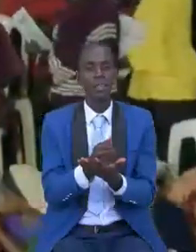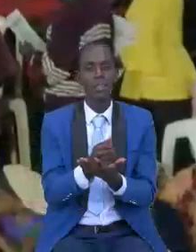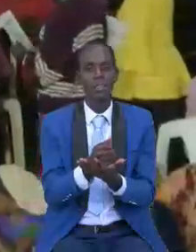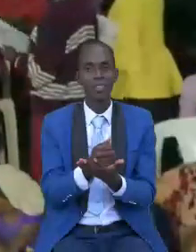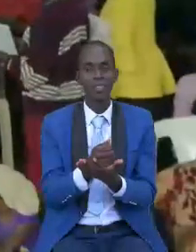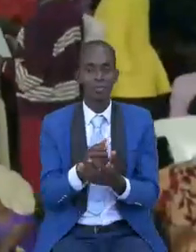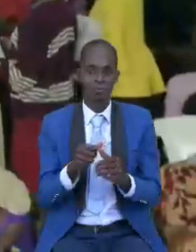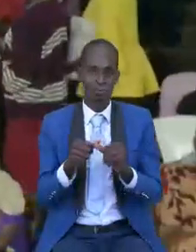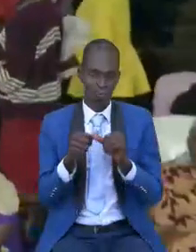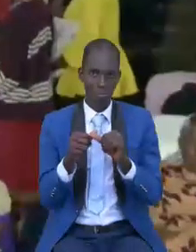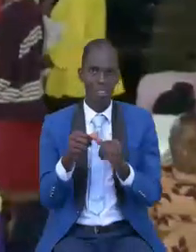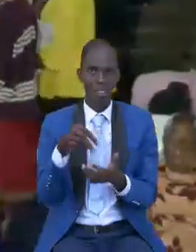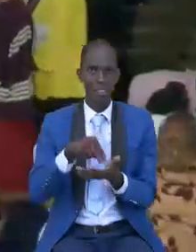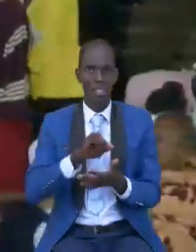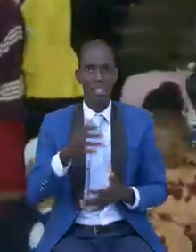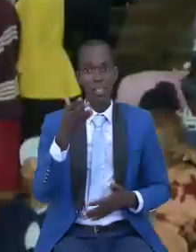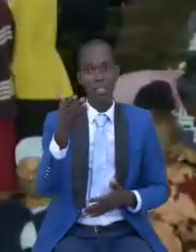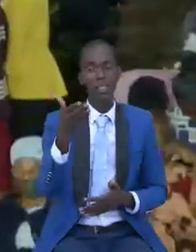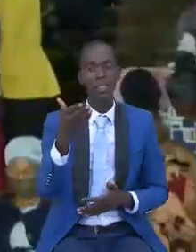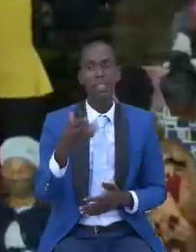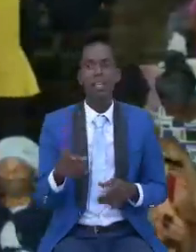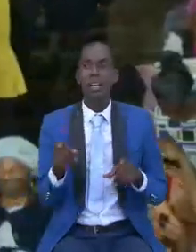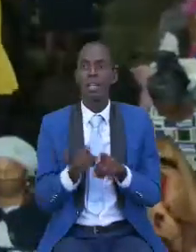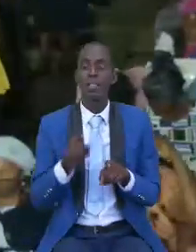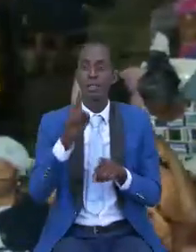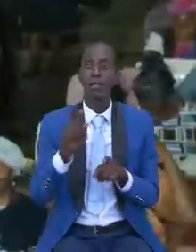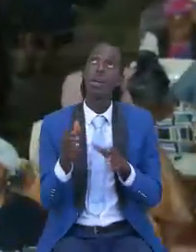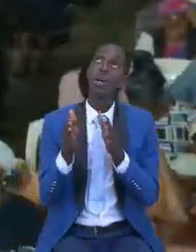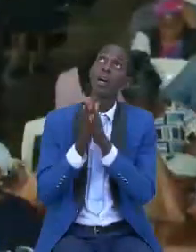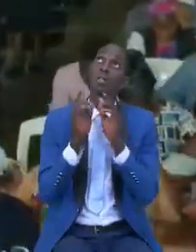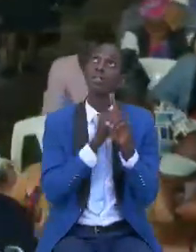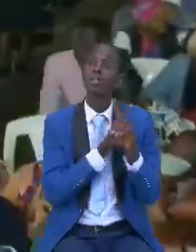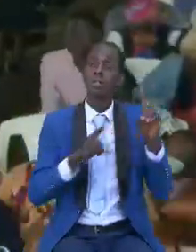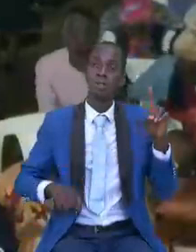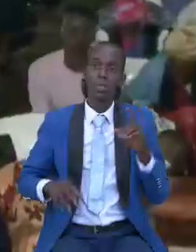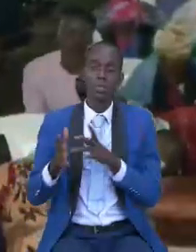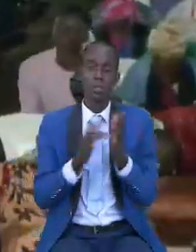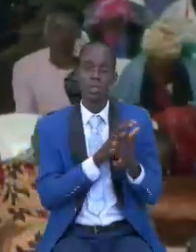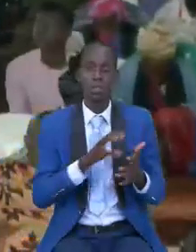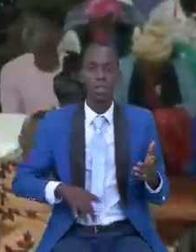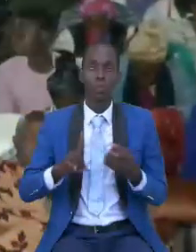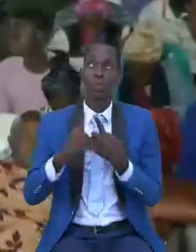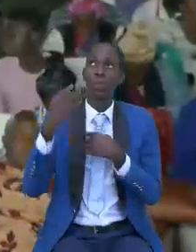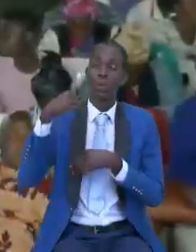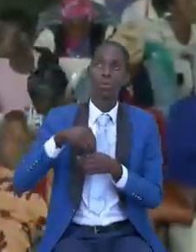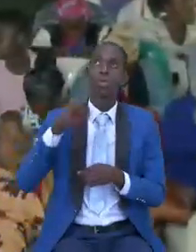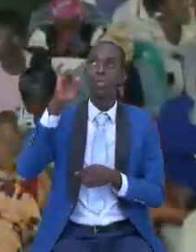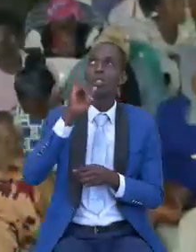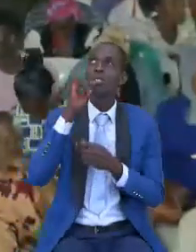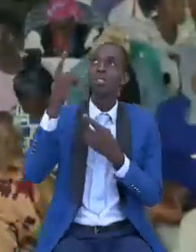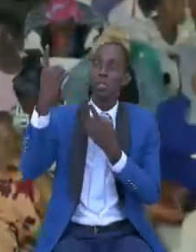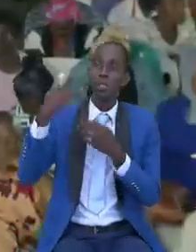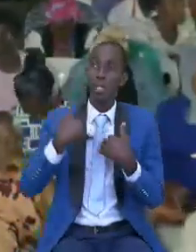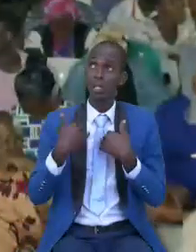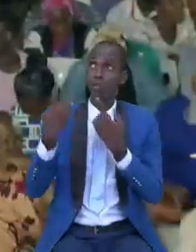Keep on standing as you ask the Lord Jesus Christ to come in. He has come in, and he